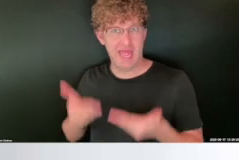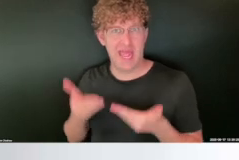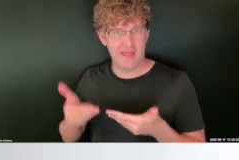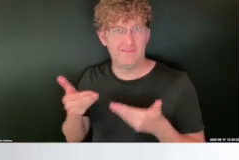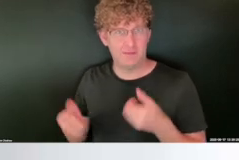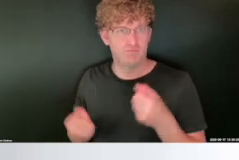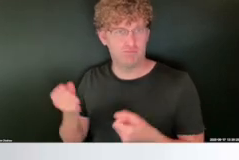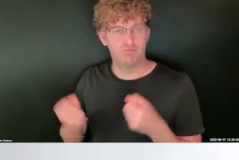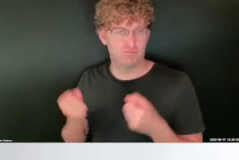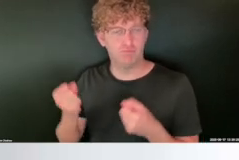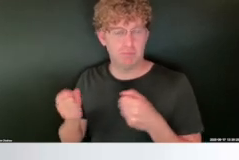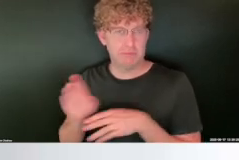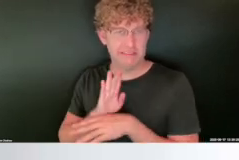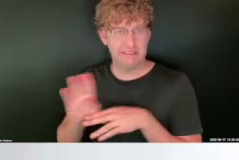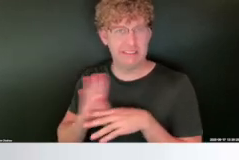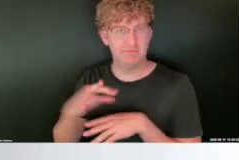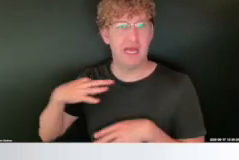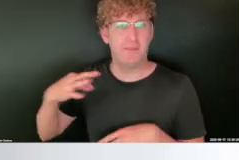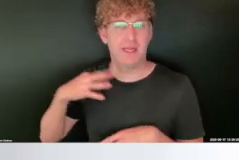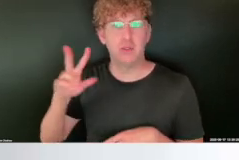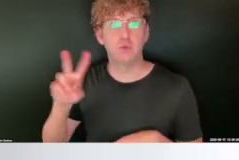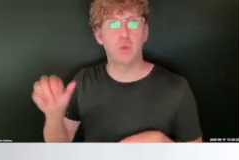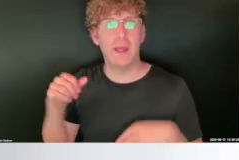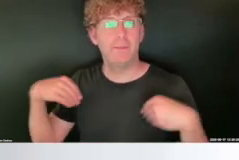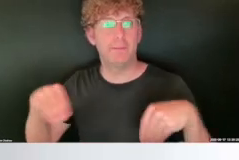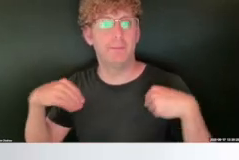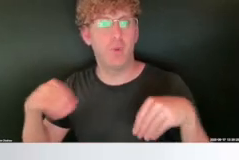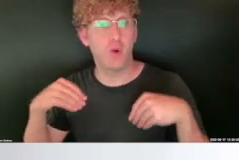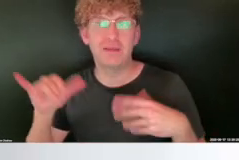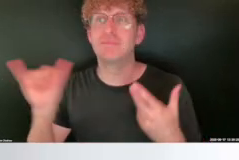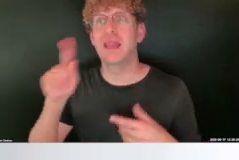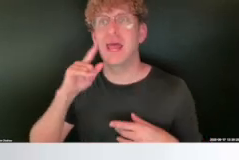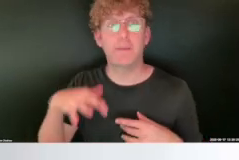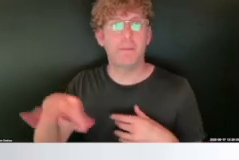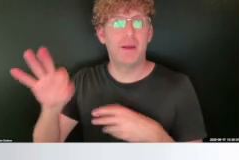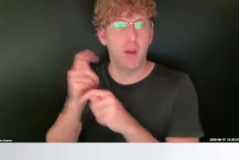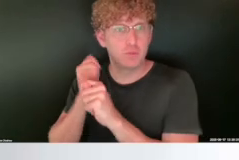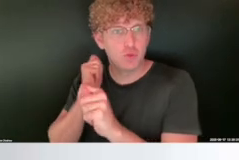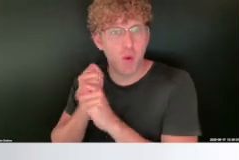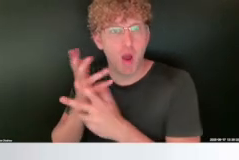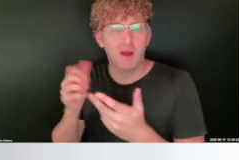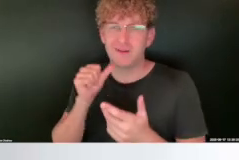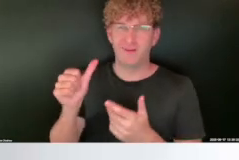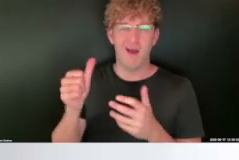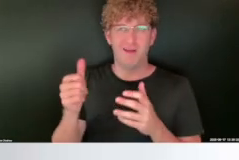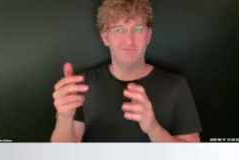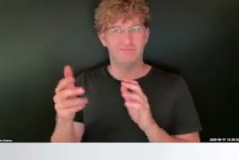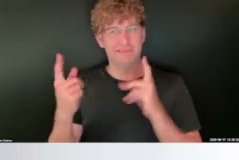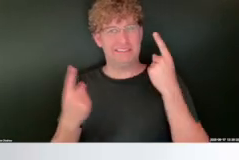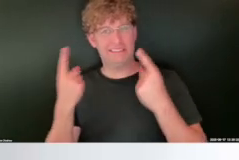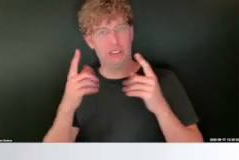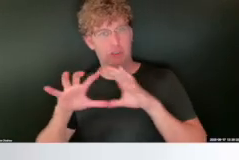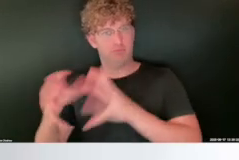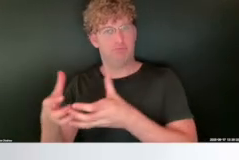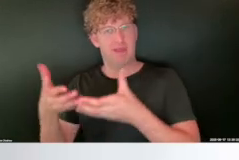market, in particular pickup trucks, aren't classified as heavy duty trucks for commercial purposes under HVIP